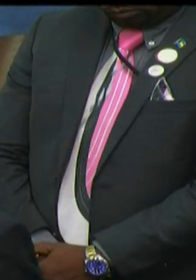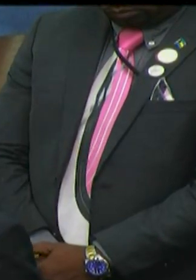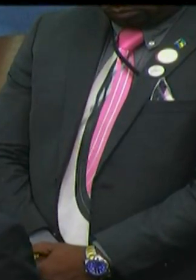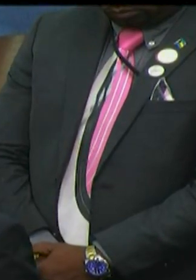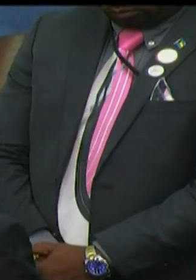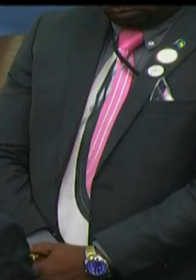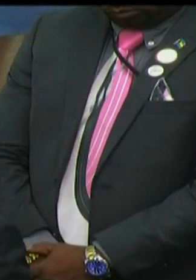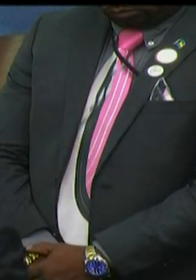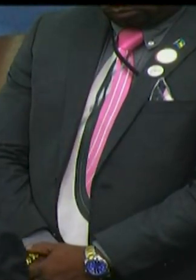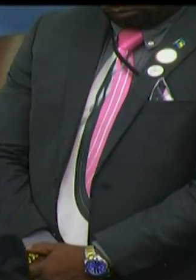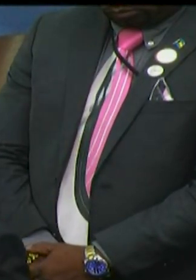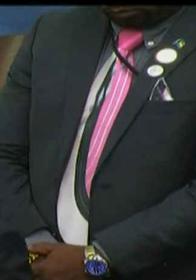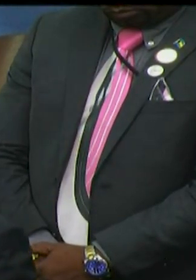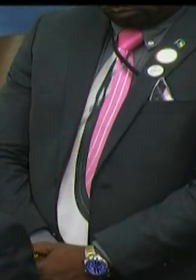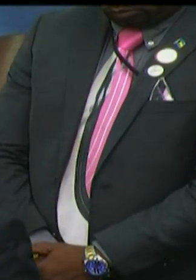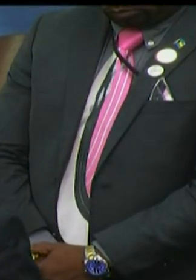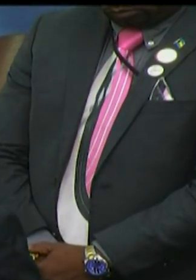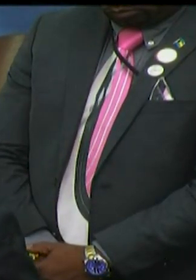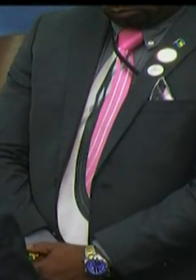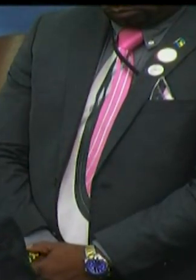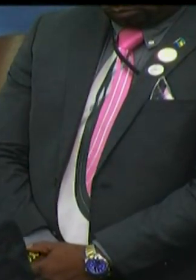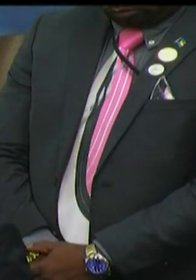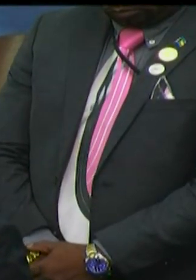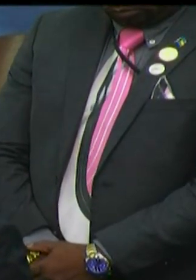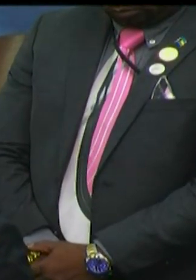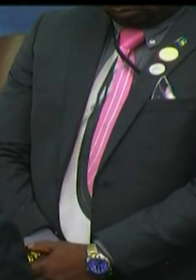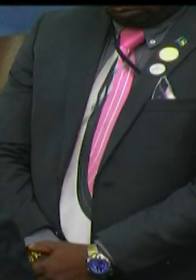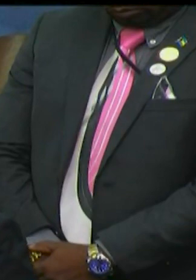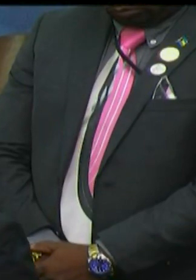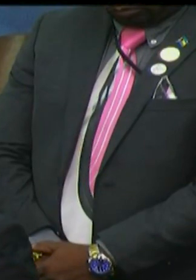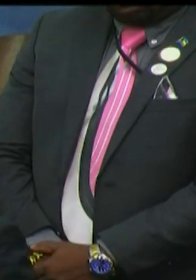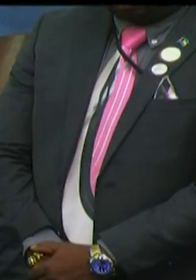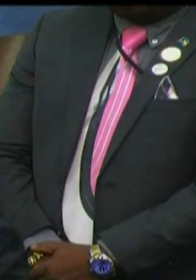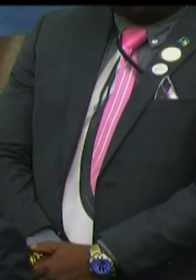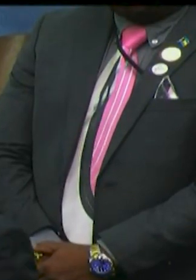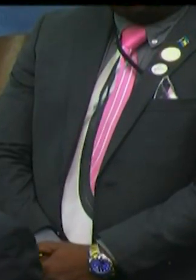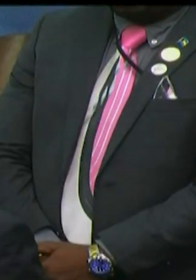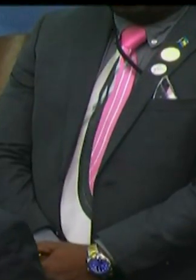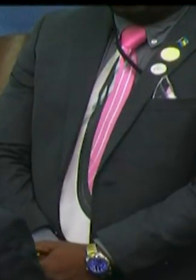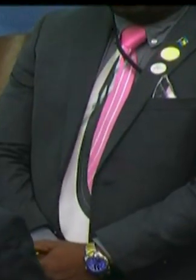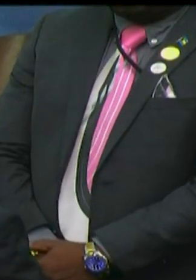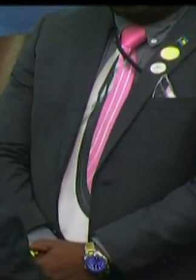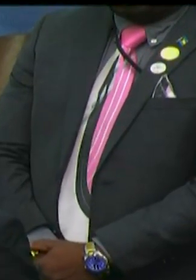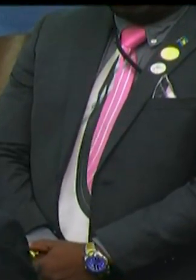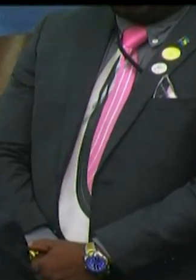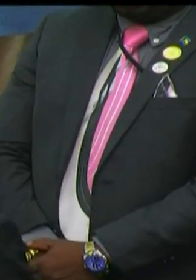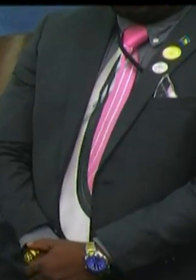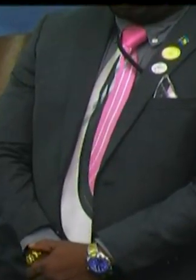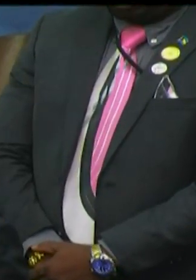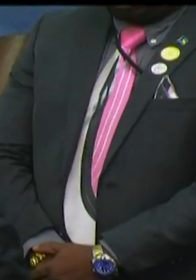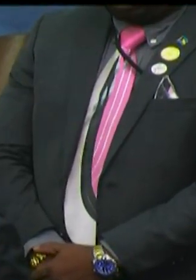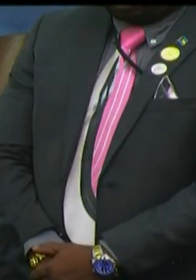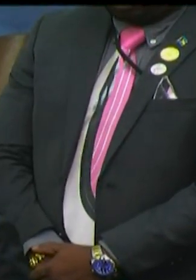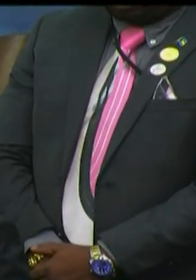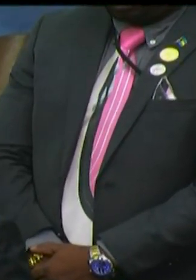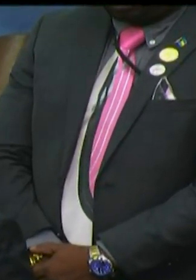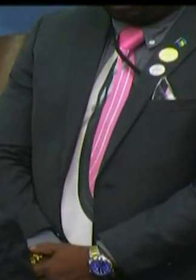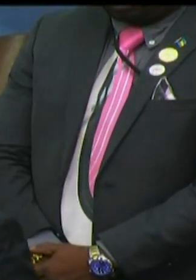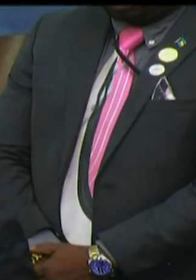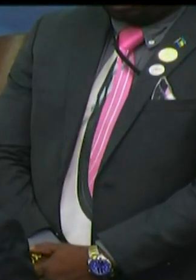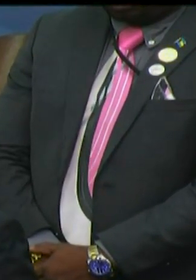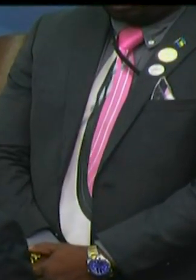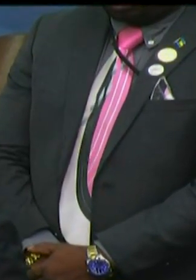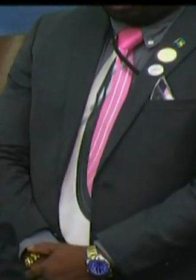dreams. His ability to interpret dreams gave him an audience with Pharaoh, who had a dream and was seeking